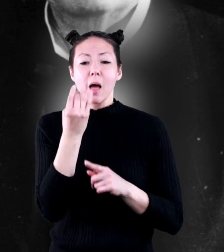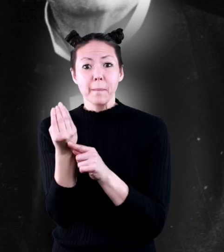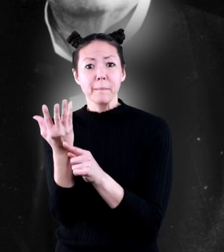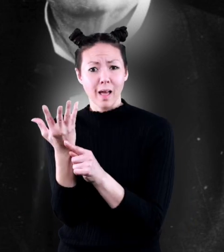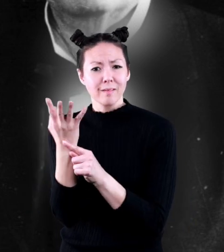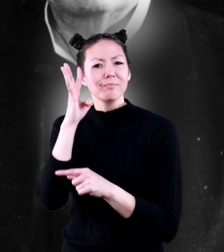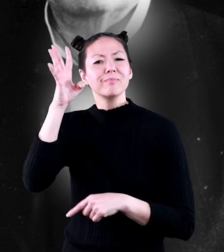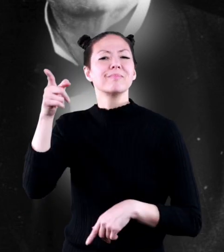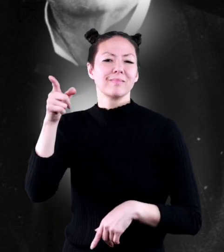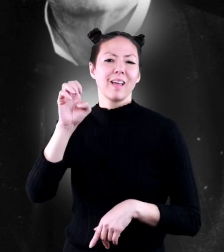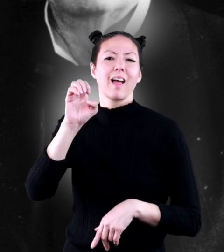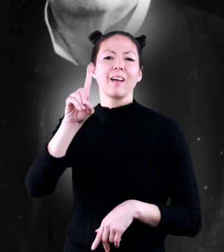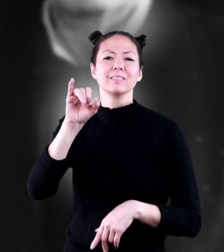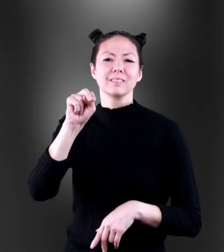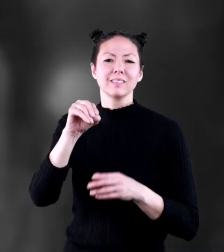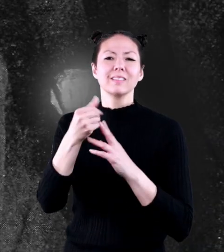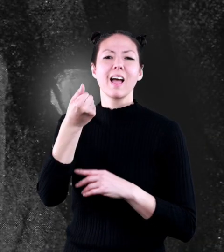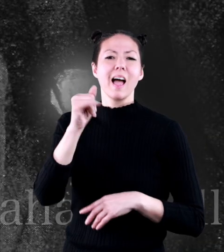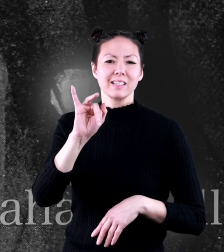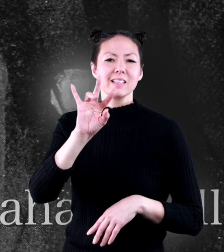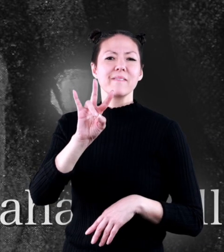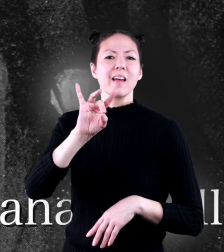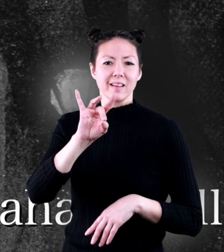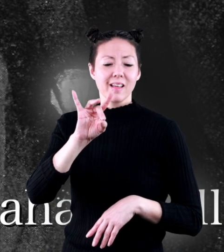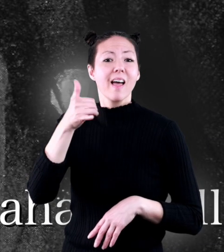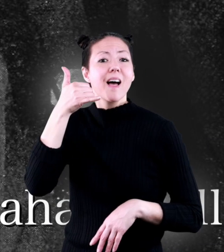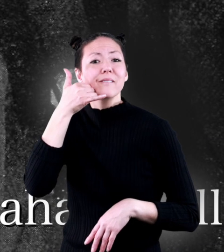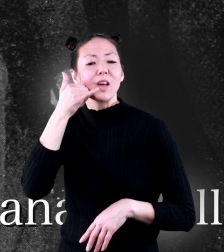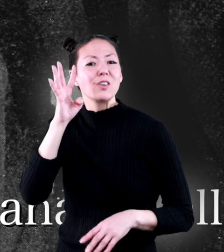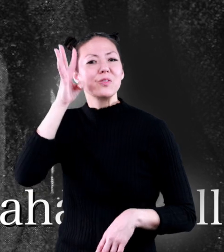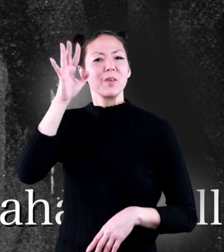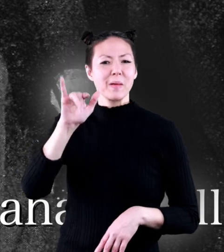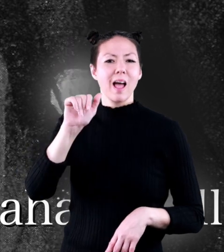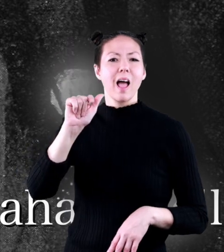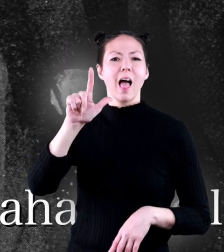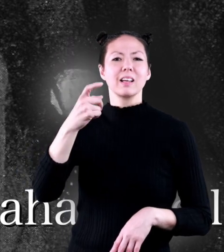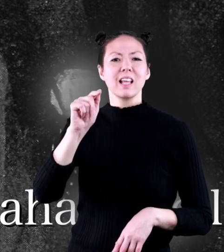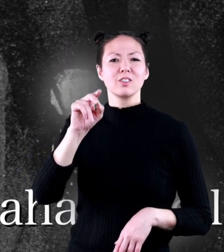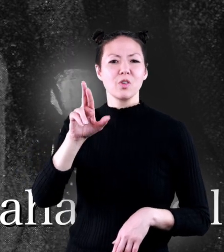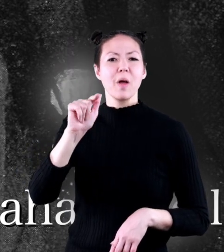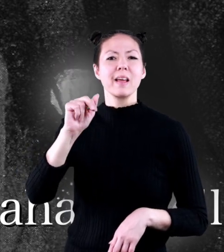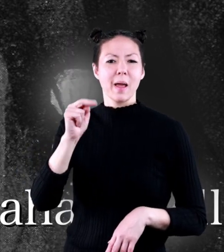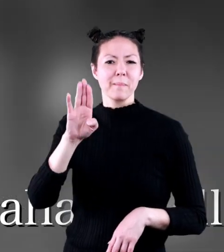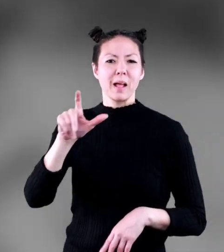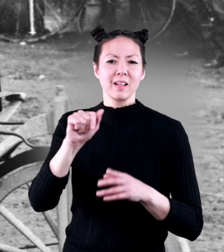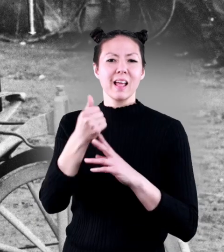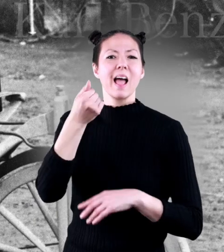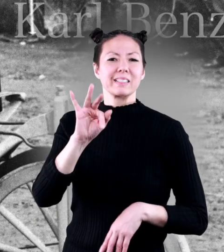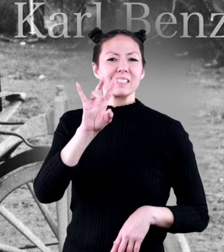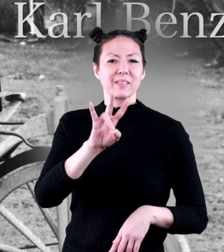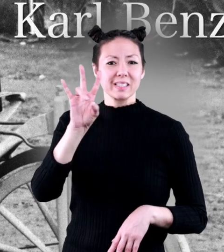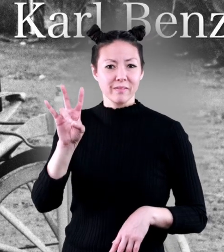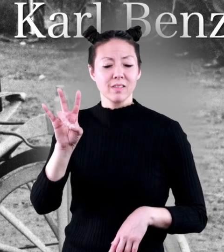Thomas Edison in 1878, the telephone by Alexander Graham Bell in 1877, and